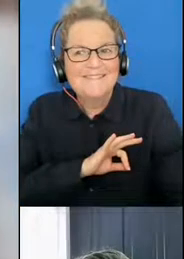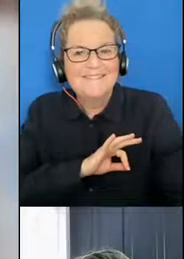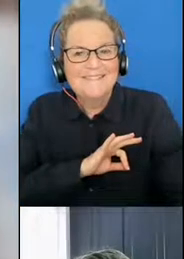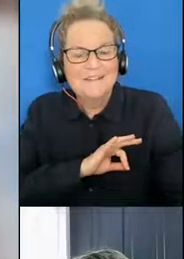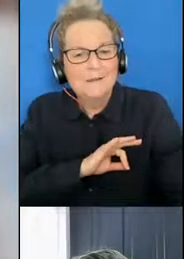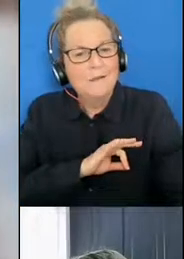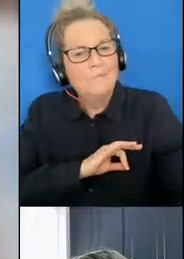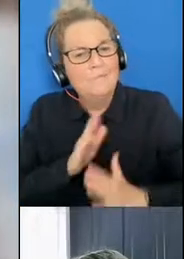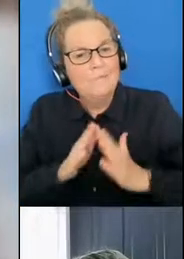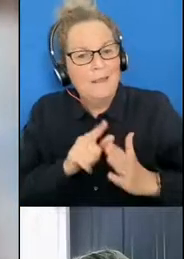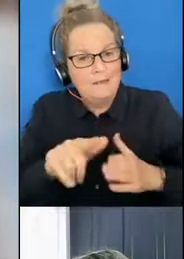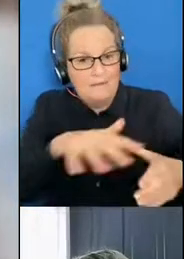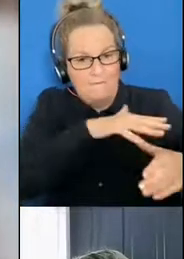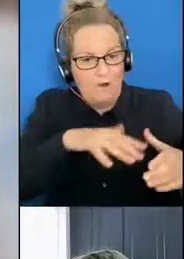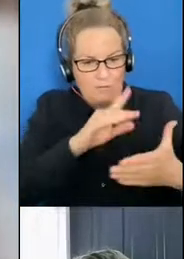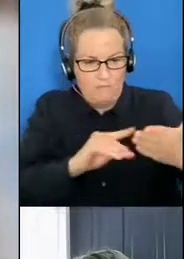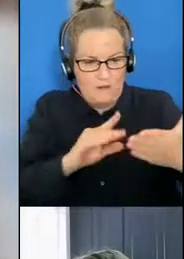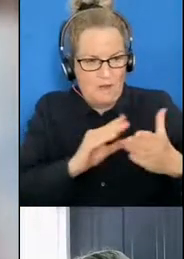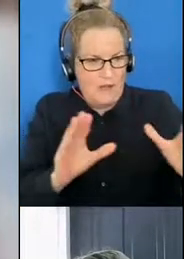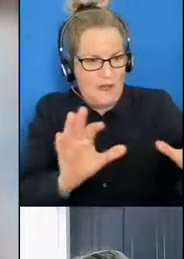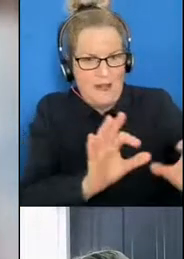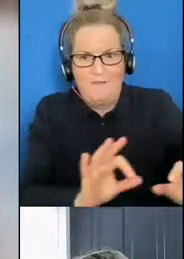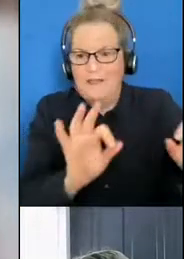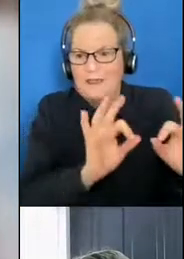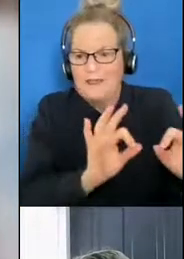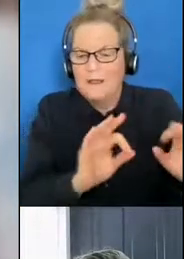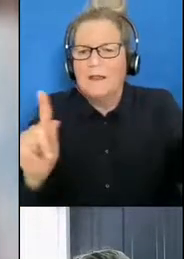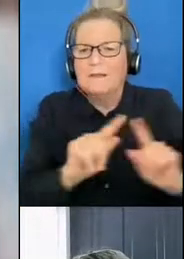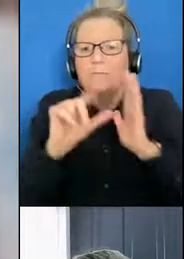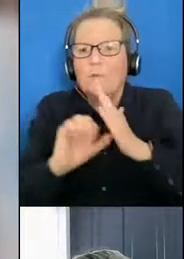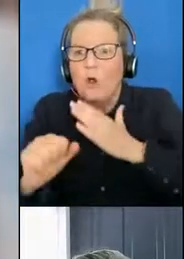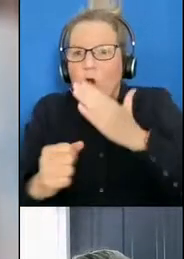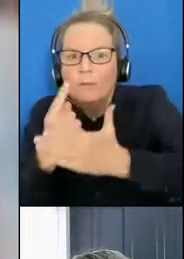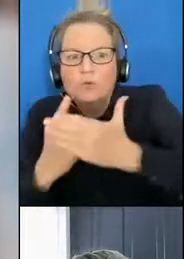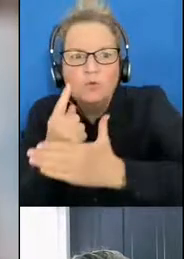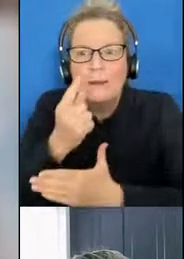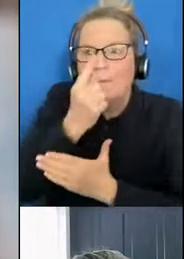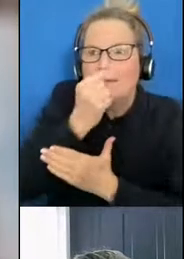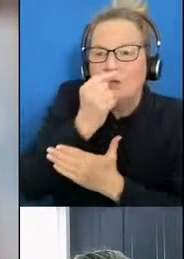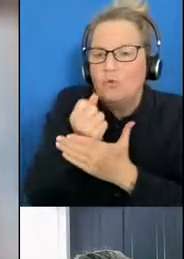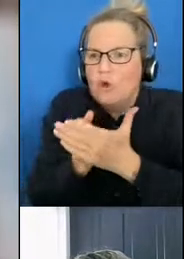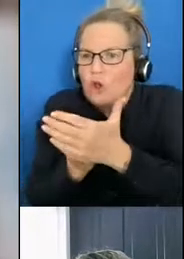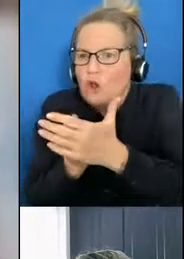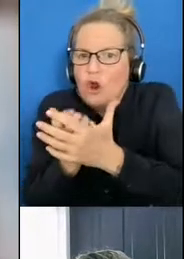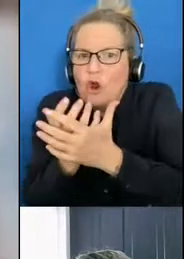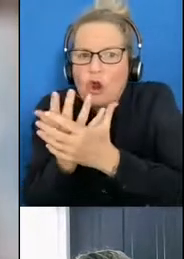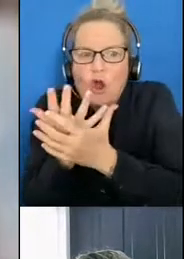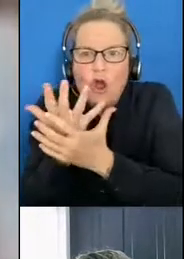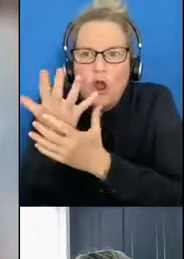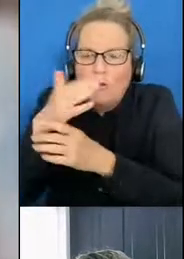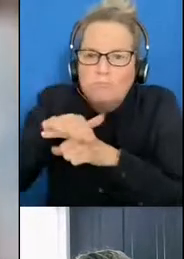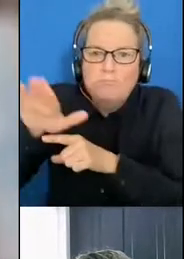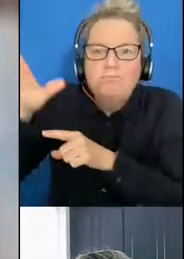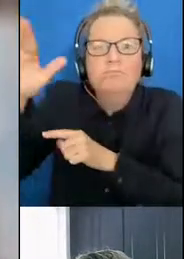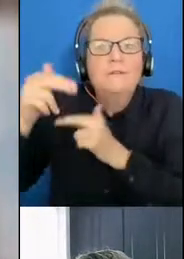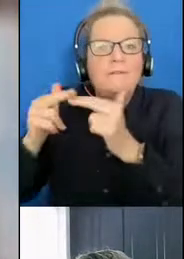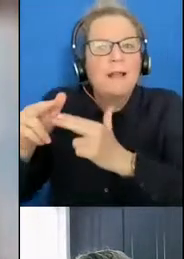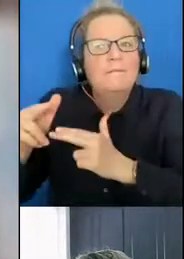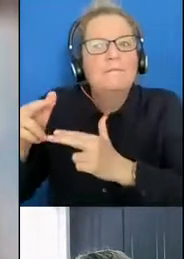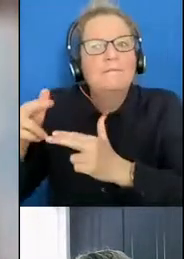a discrimination-free environment, but realise their potential and actually thrive and develop and be productive.